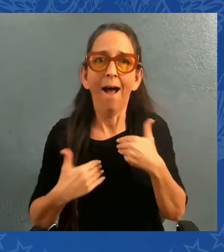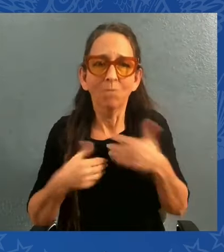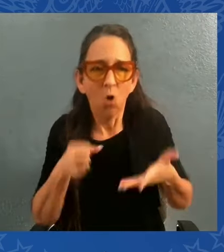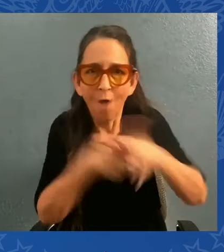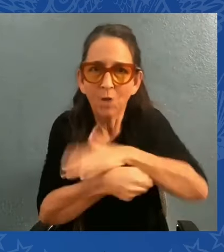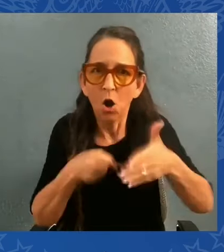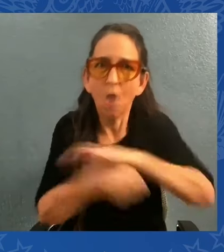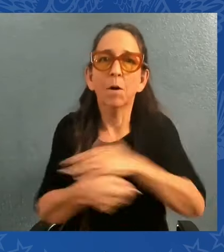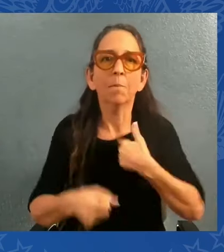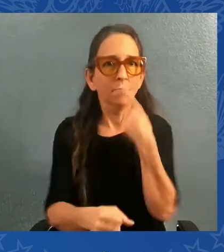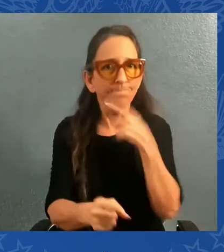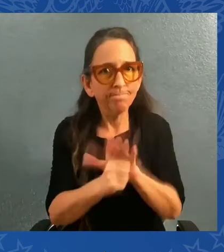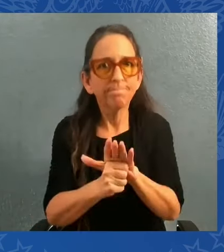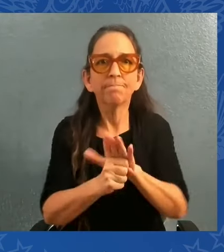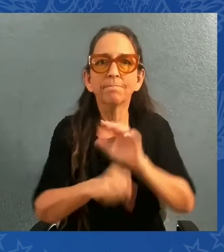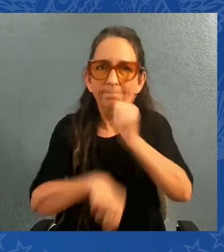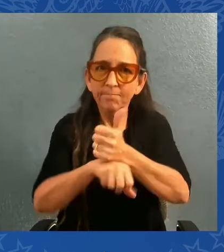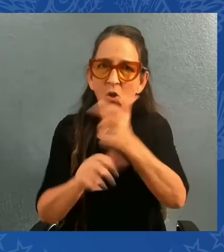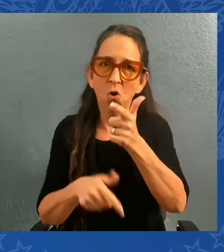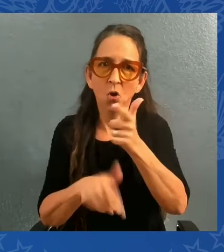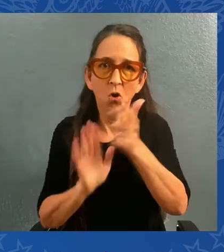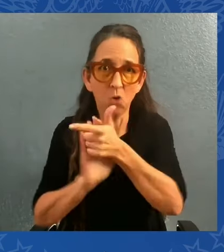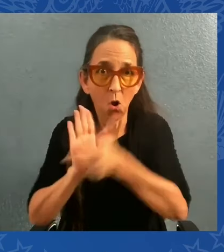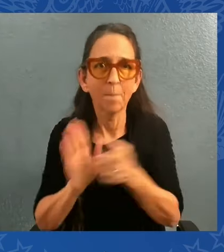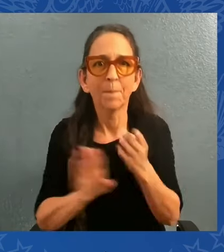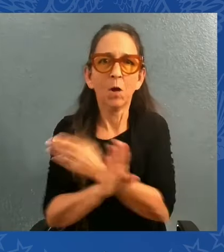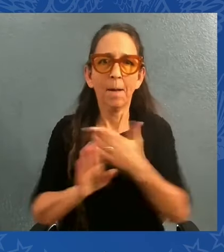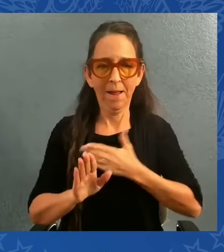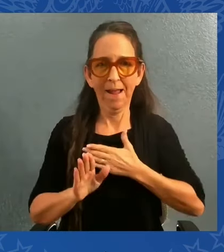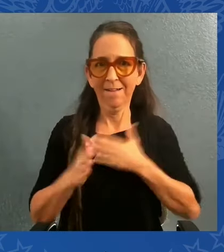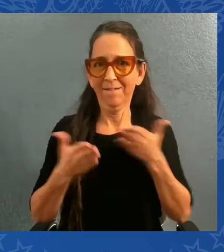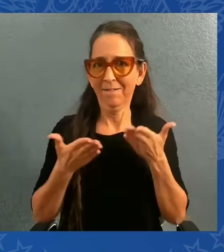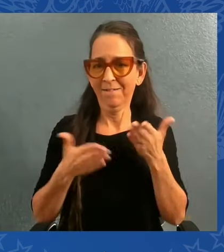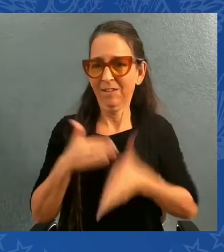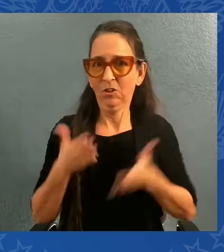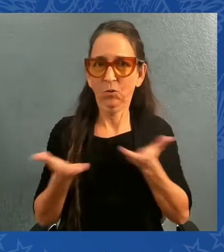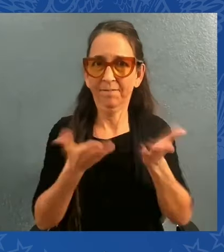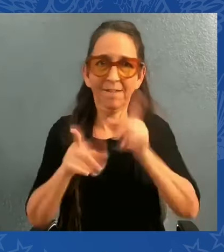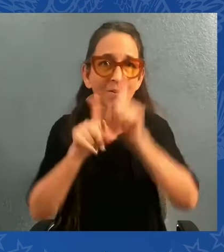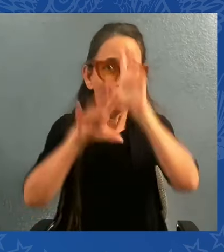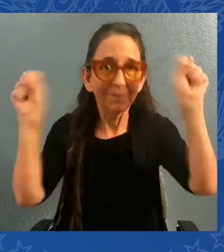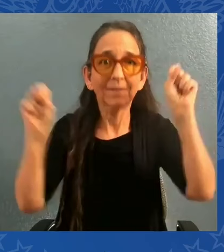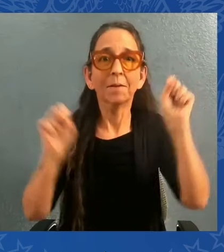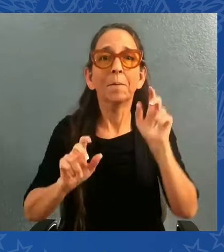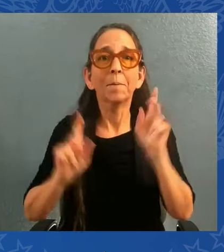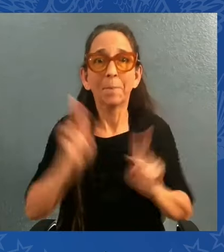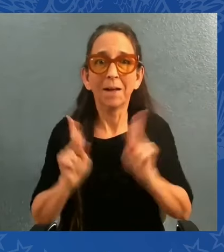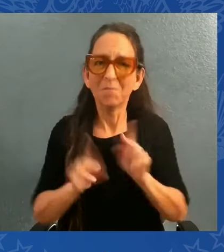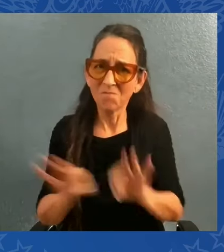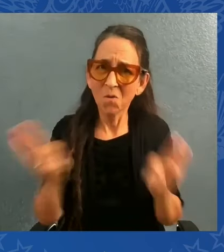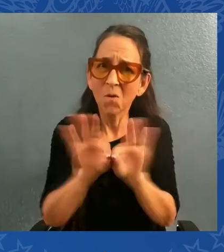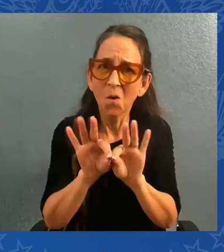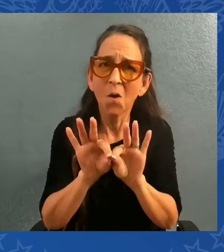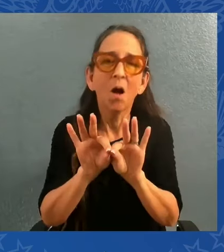end of my term. Folks, this matters. Too many of our nation's veterans have served only